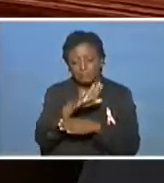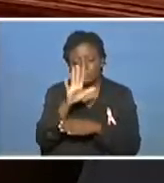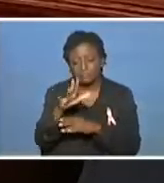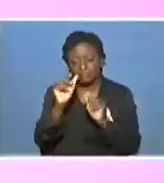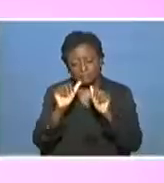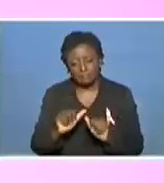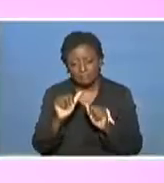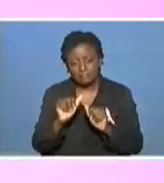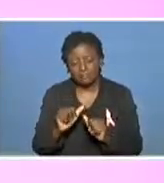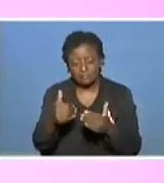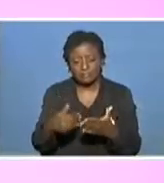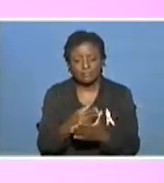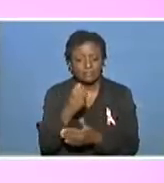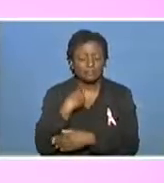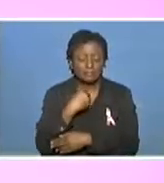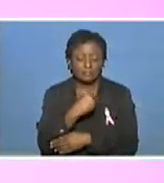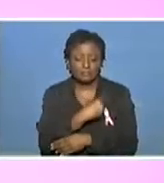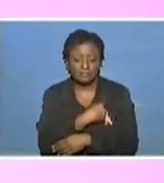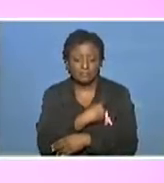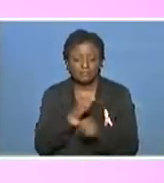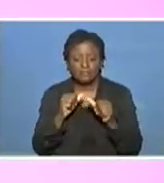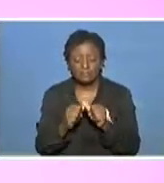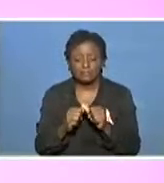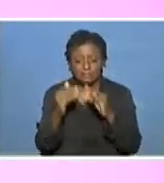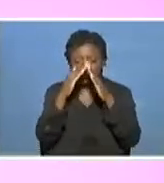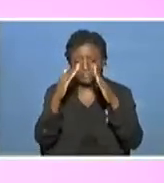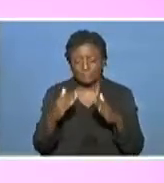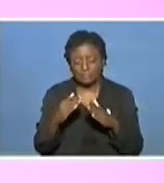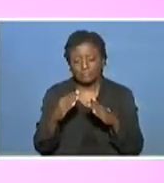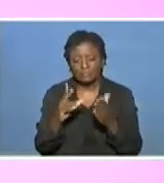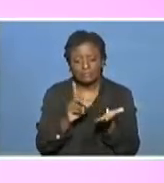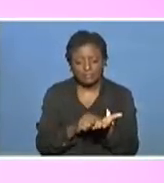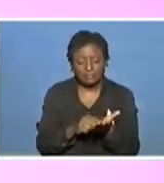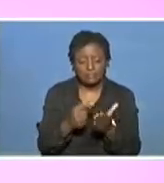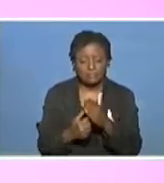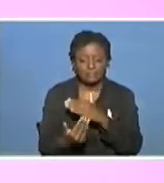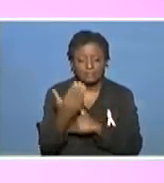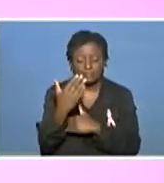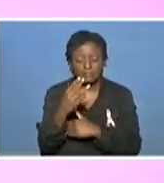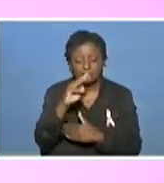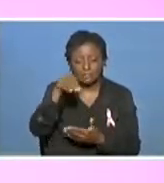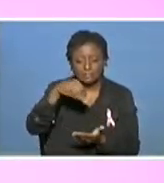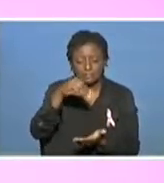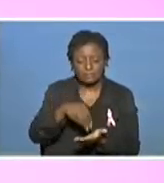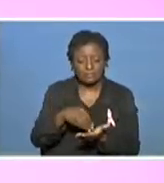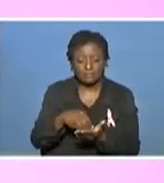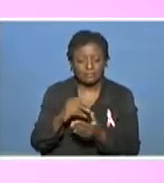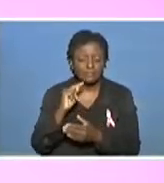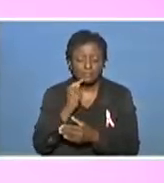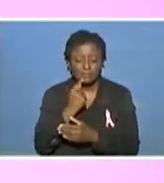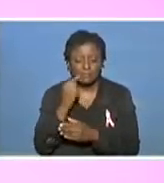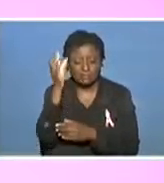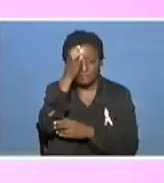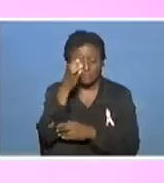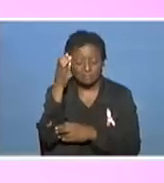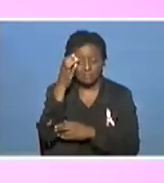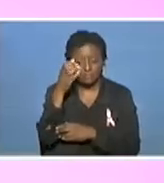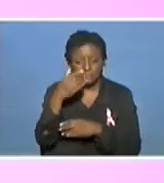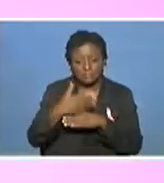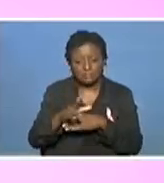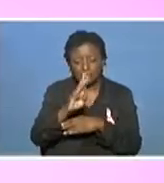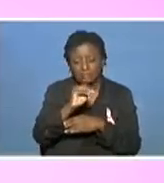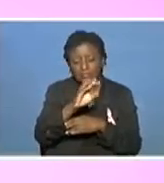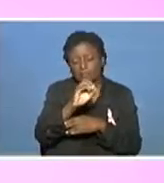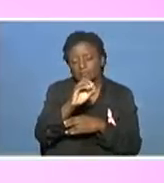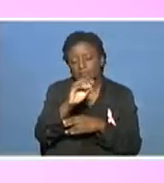background checks. Well, still on news from the House of Assembly this morning, amid a serious concern following Moody's decision